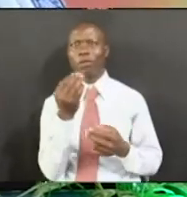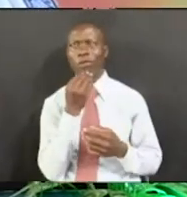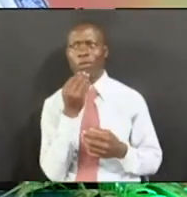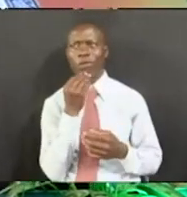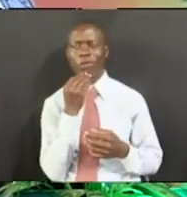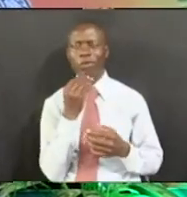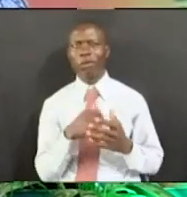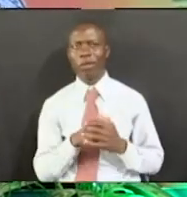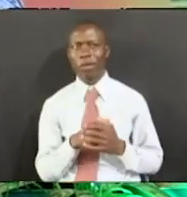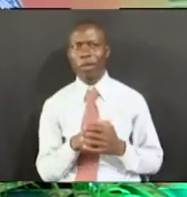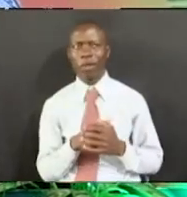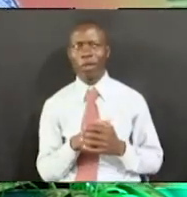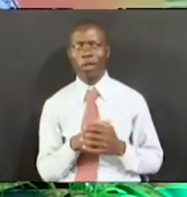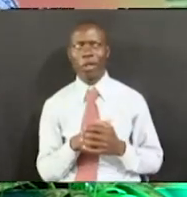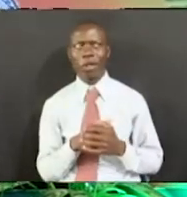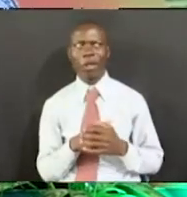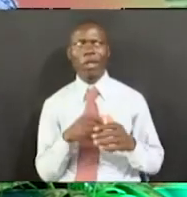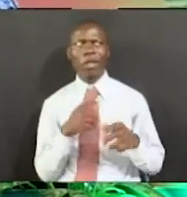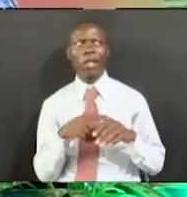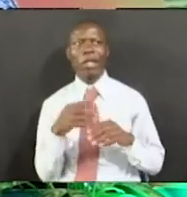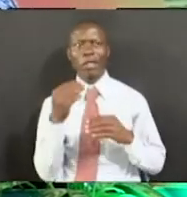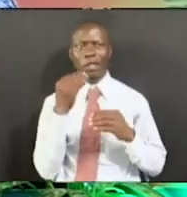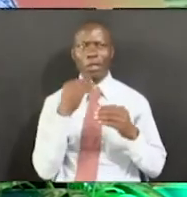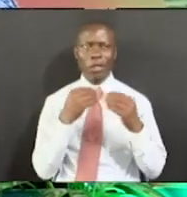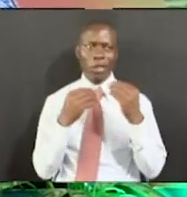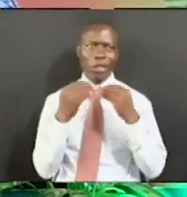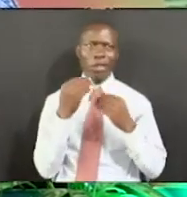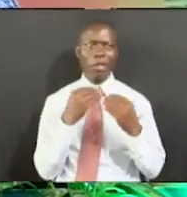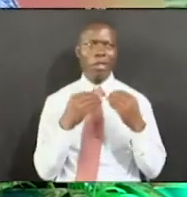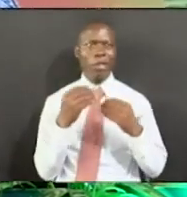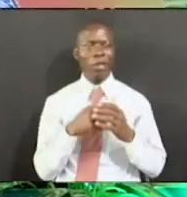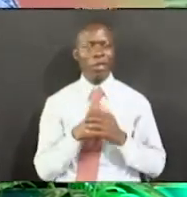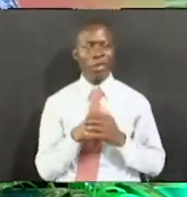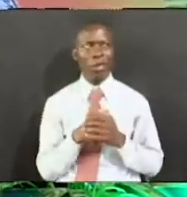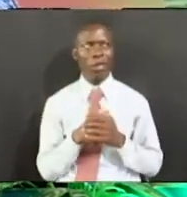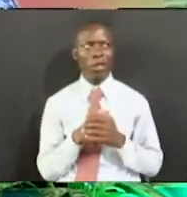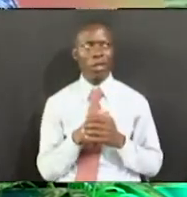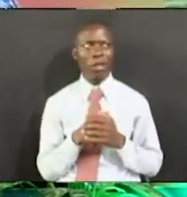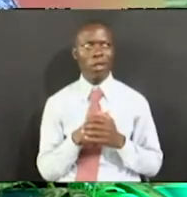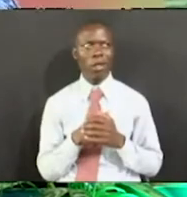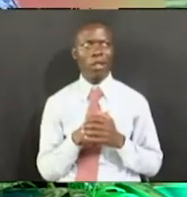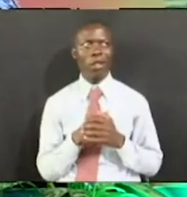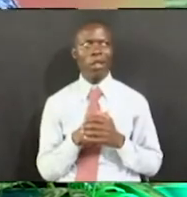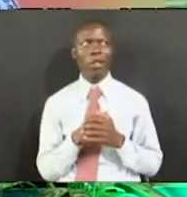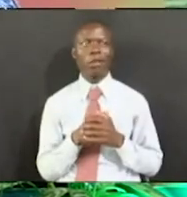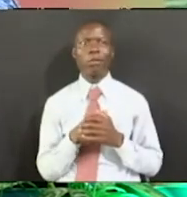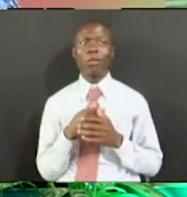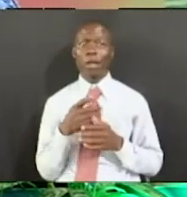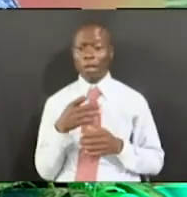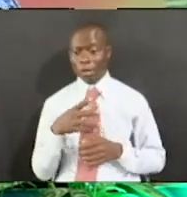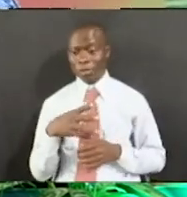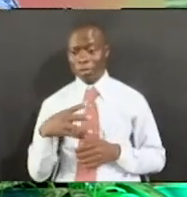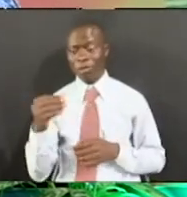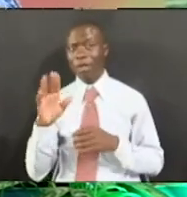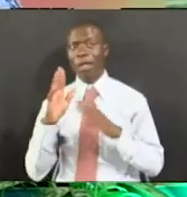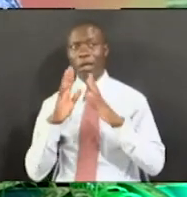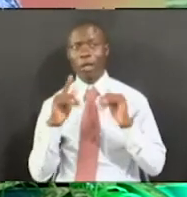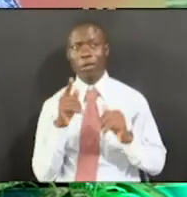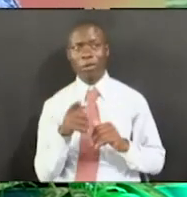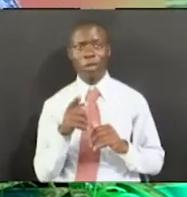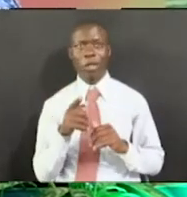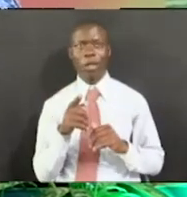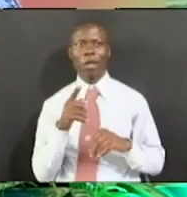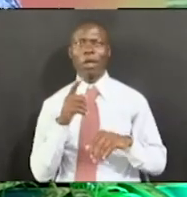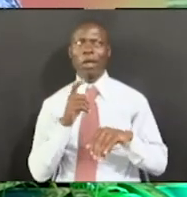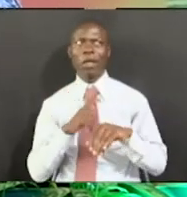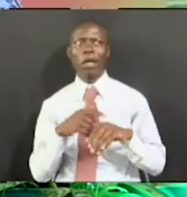food, and I was eating, and I knew these people have accepted me. I went the way I was. So after filling my